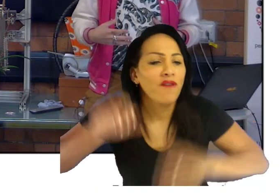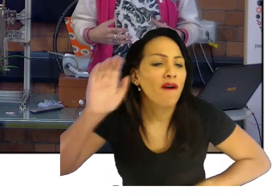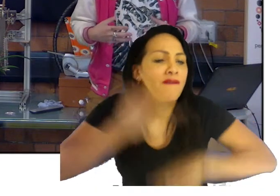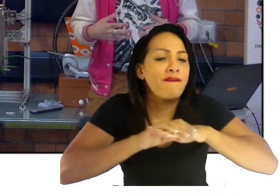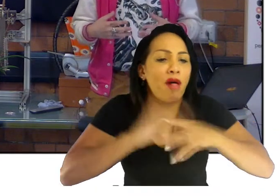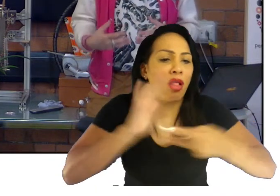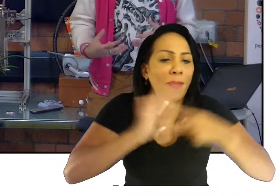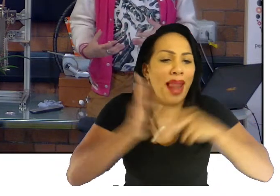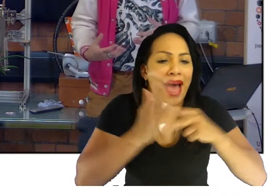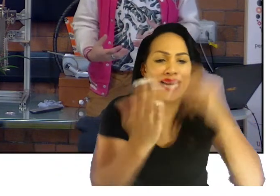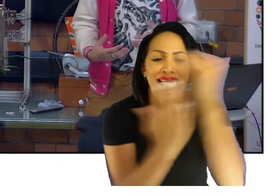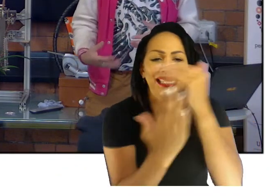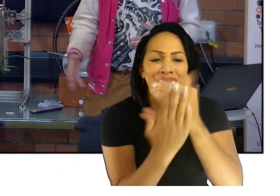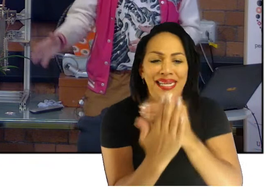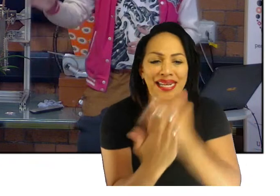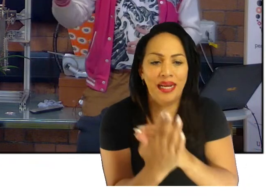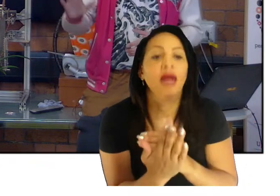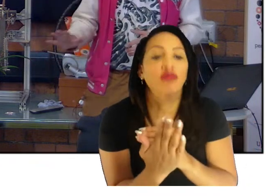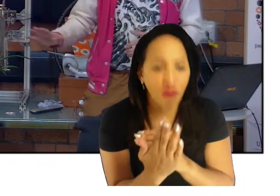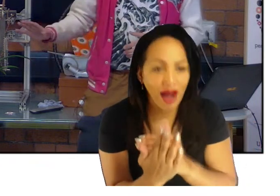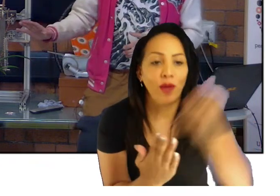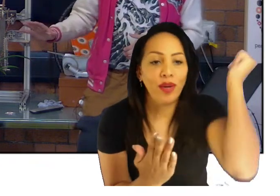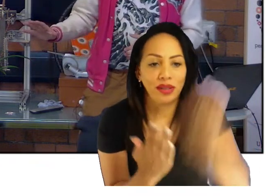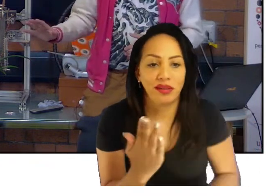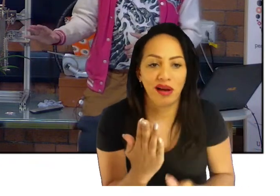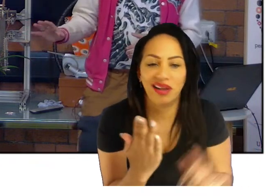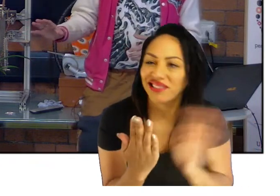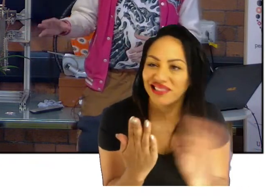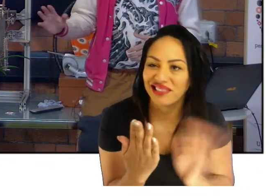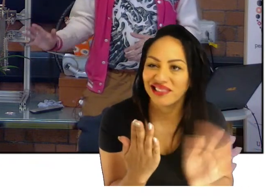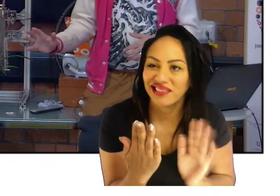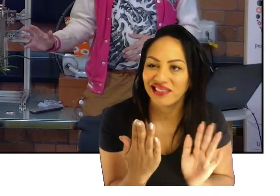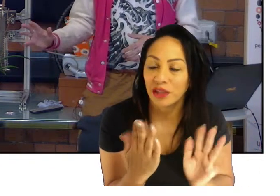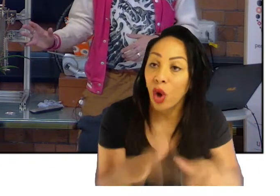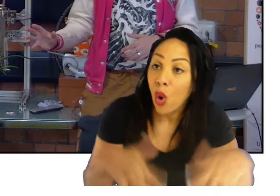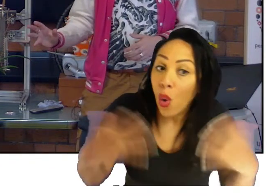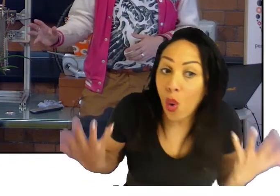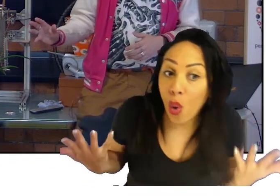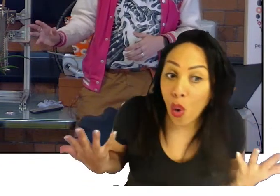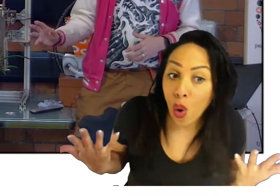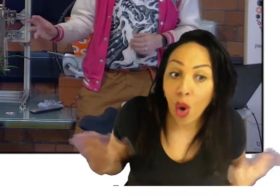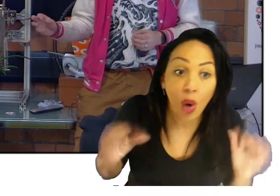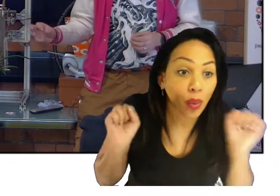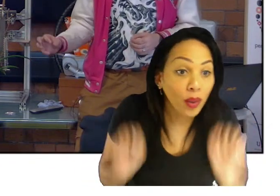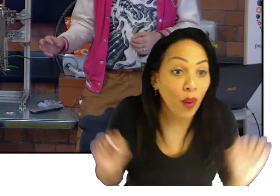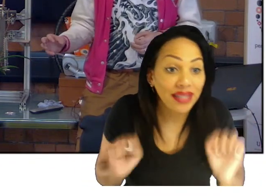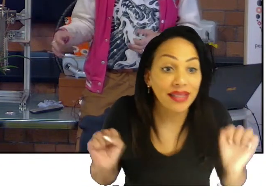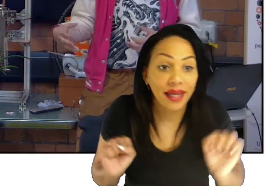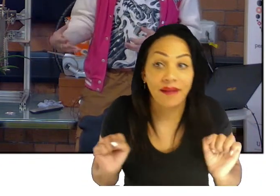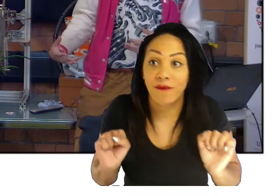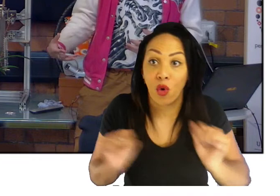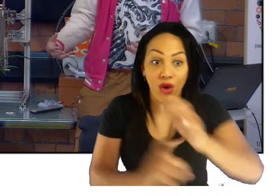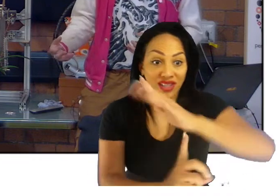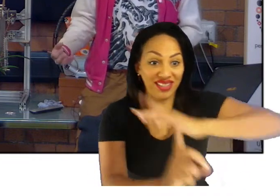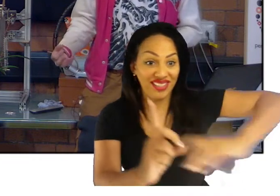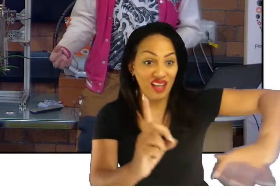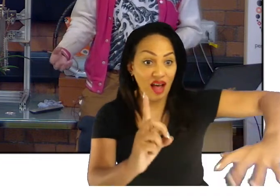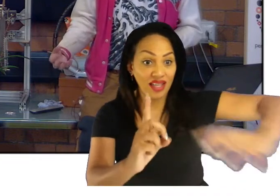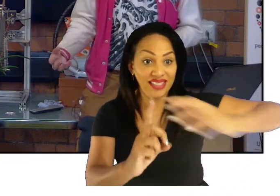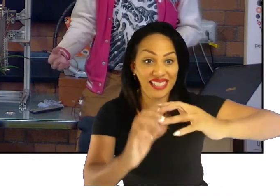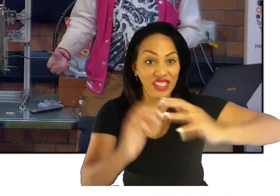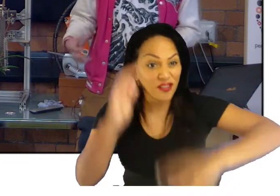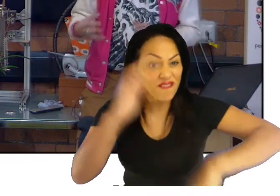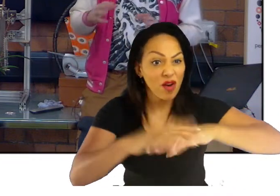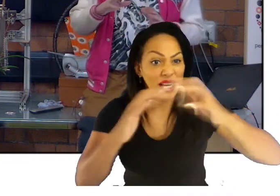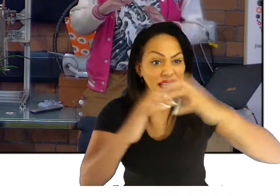health waiting for the complete collapse of society so that we can make a better one, we're going to be waiting maybe not